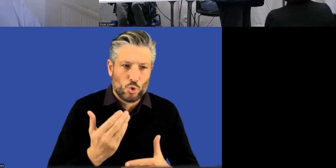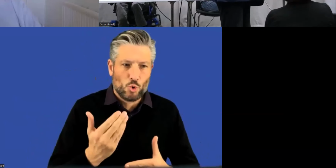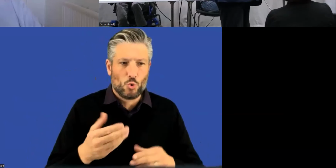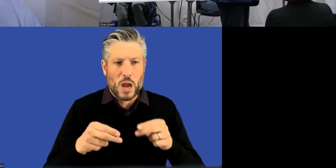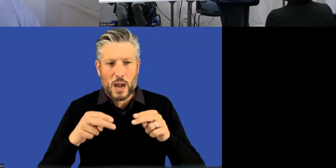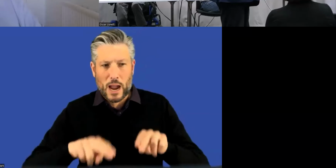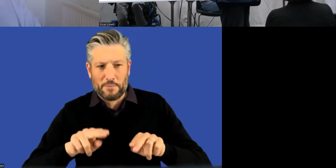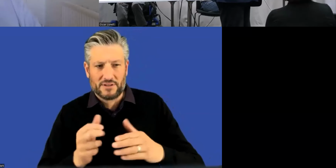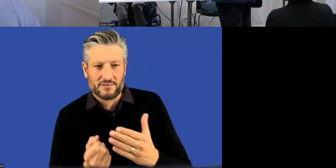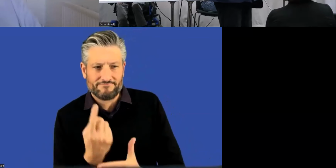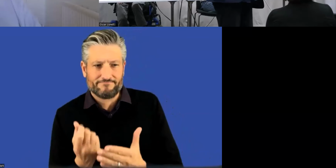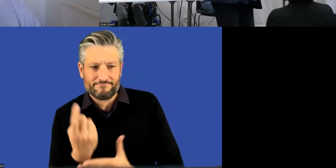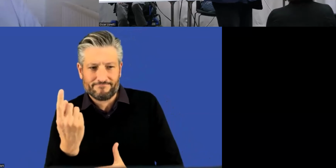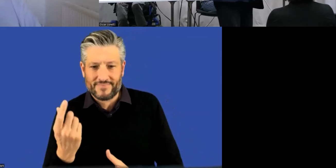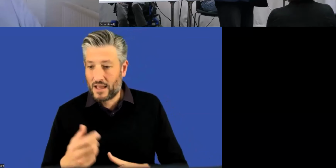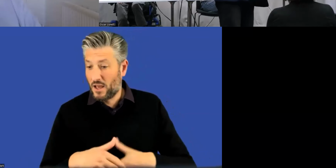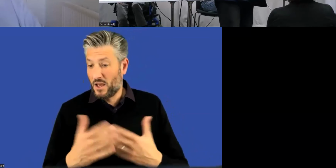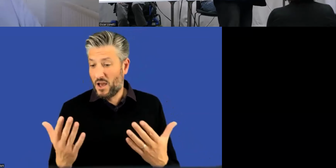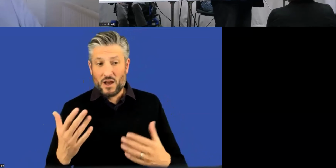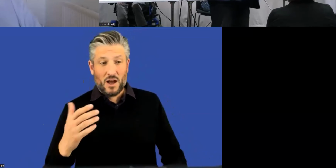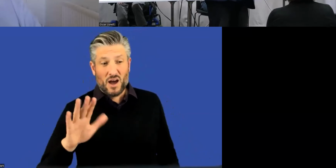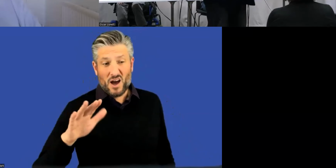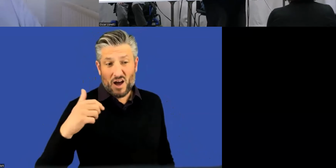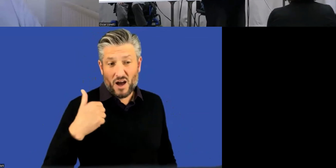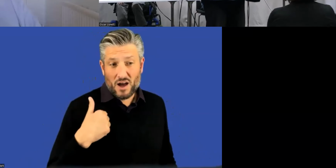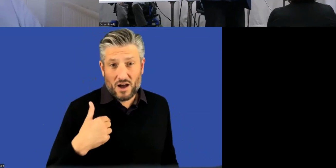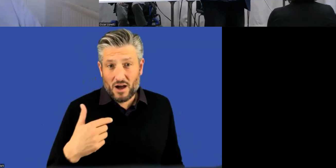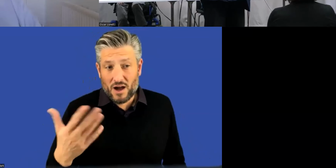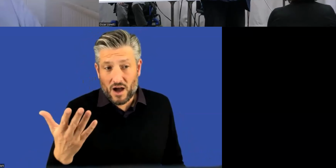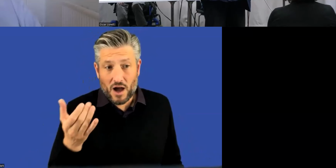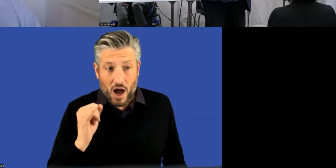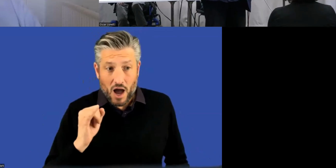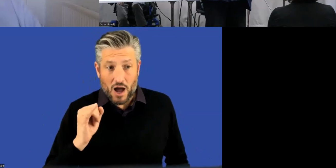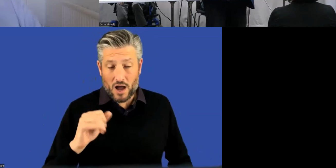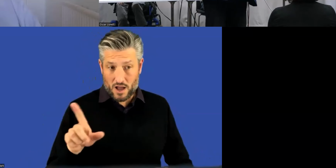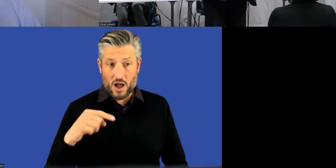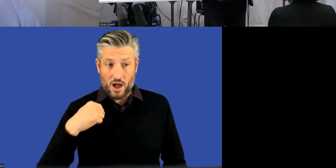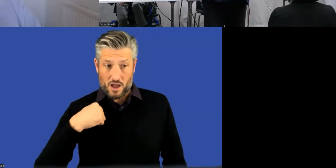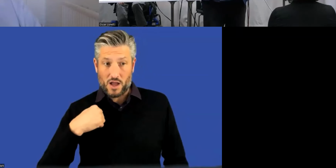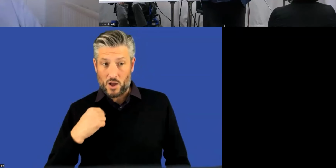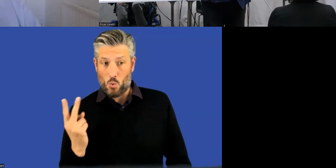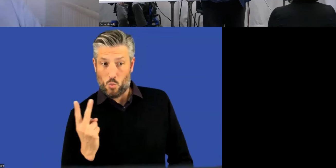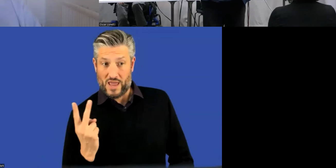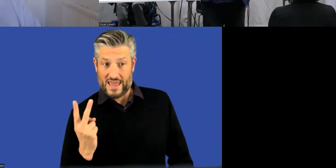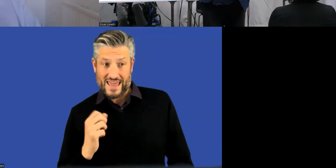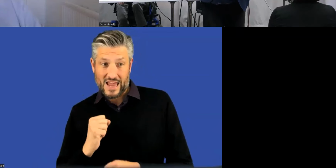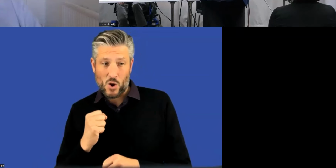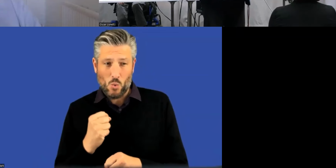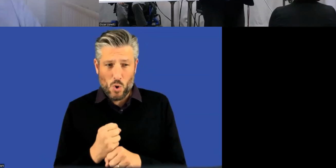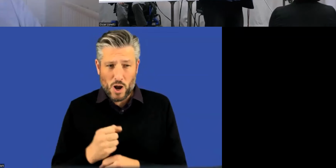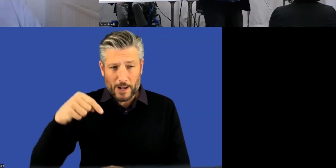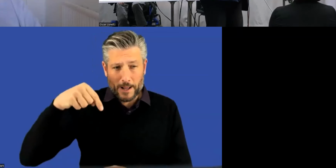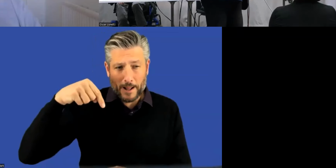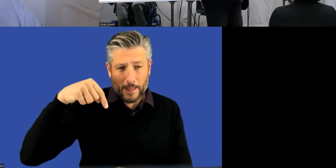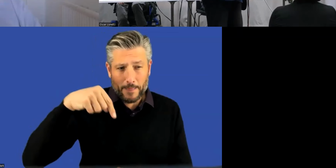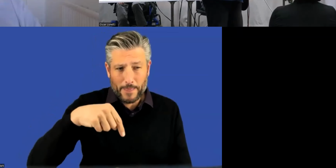where I'm so happy about MuseIT, is that we're working there on the intersection of disciplines and at this creative place. And